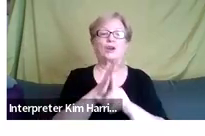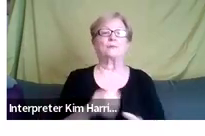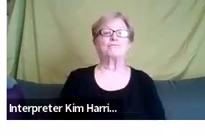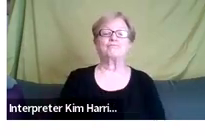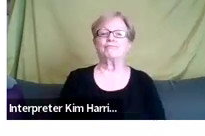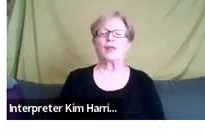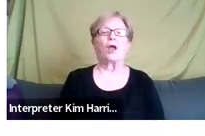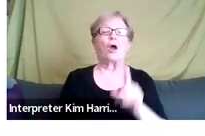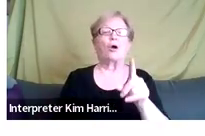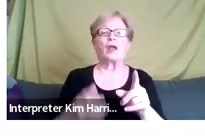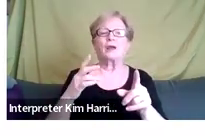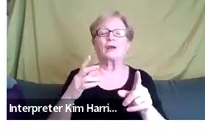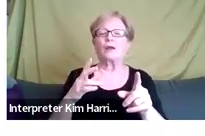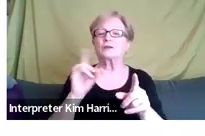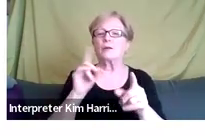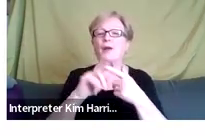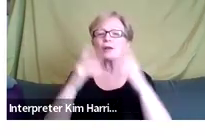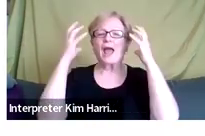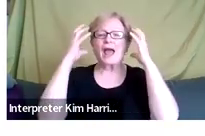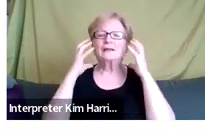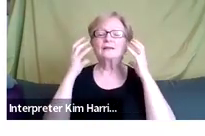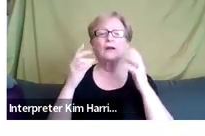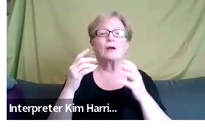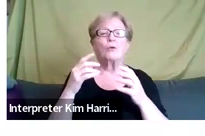programs. I just don't have a place for headphones. What is going on?